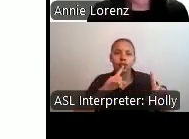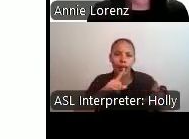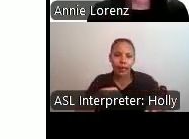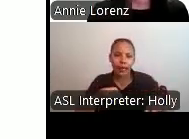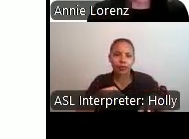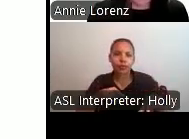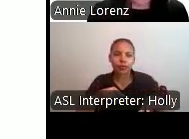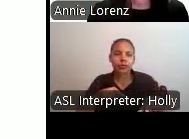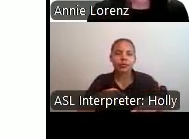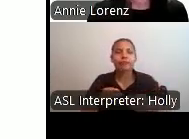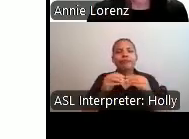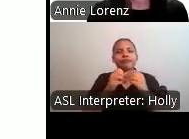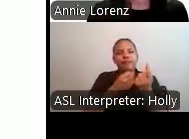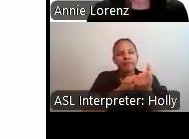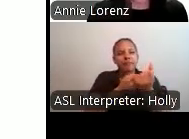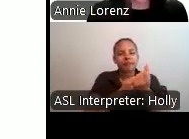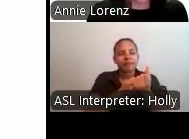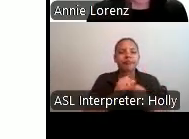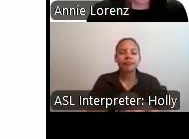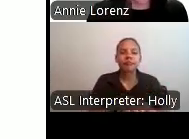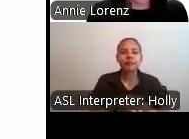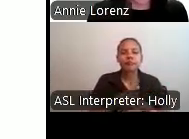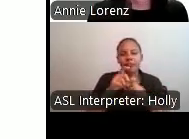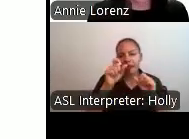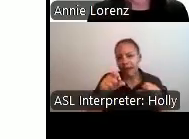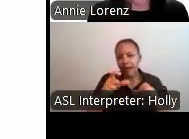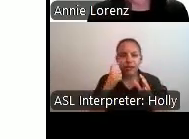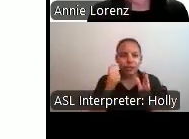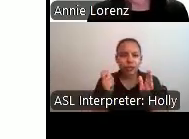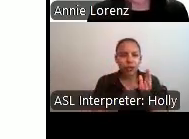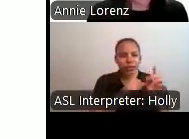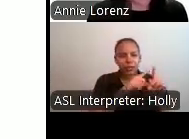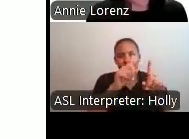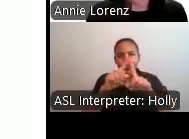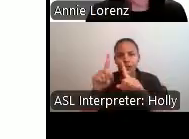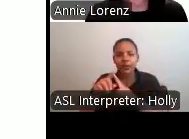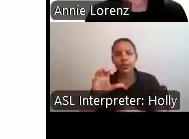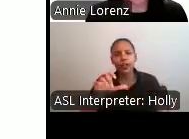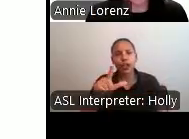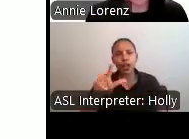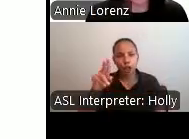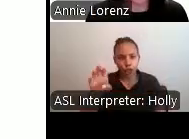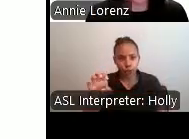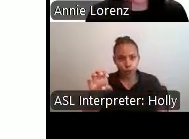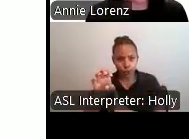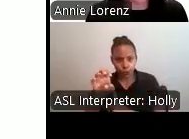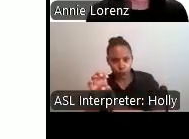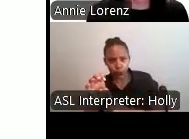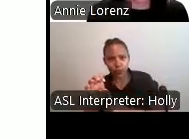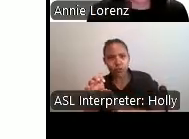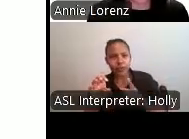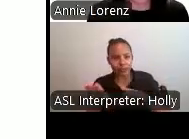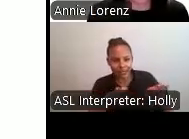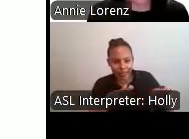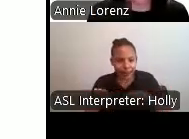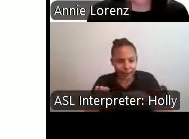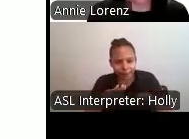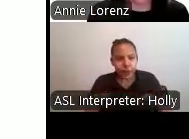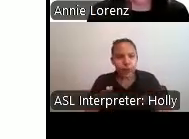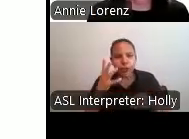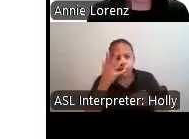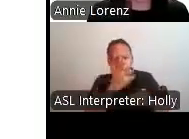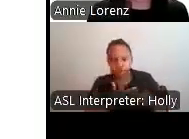clues that someone may need a little extra support, encouragement, or flexibility. And here's a key